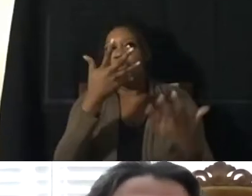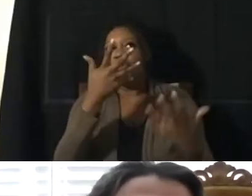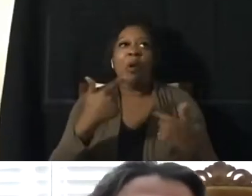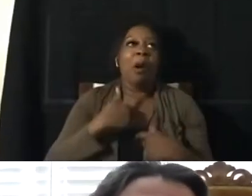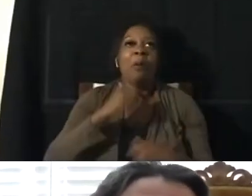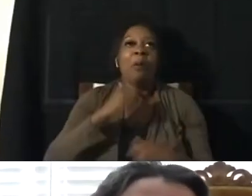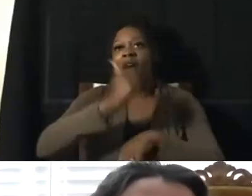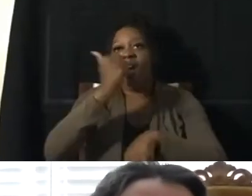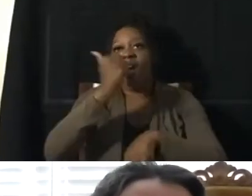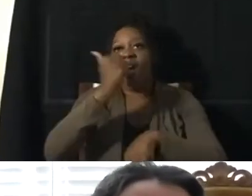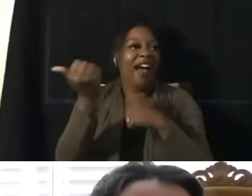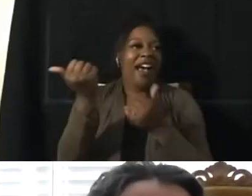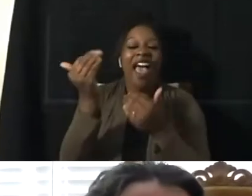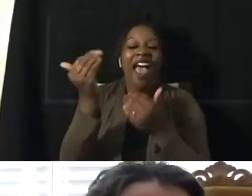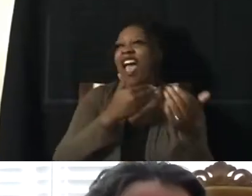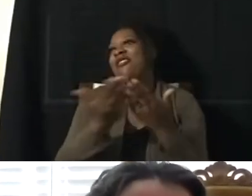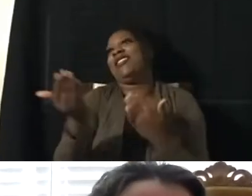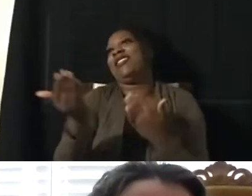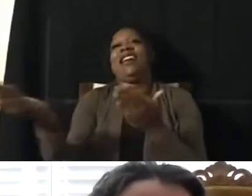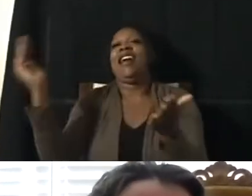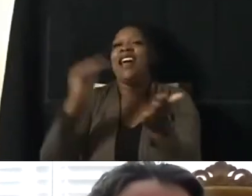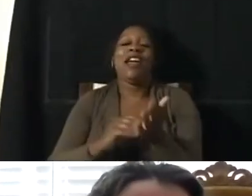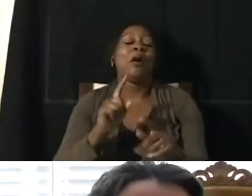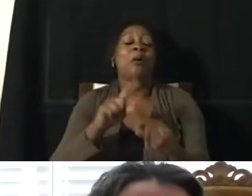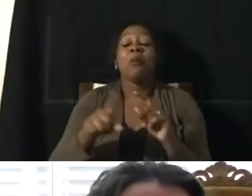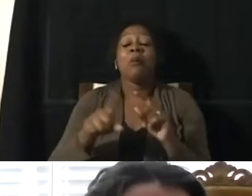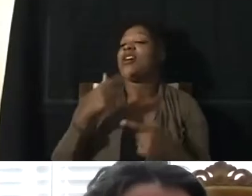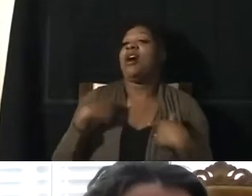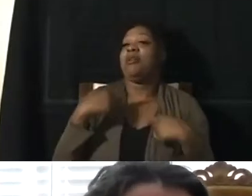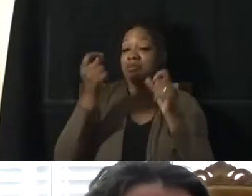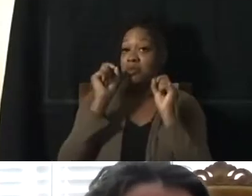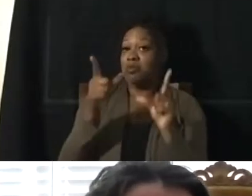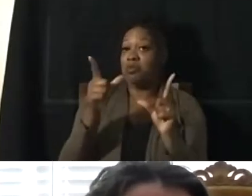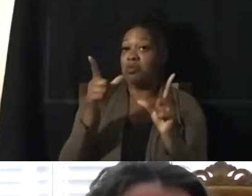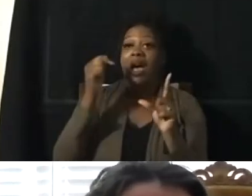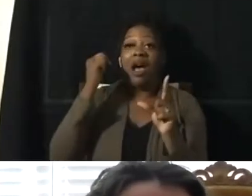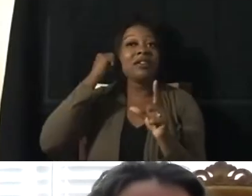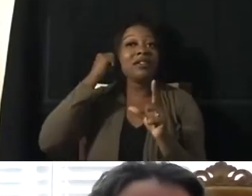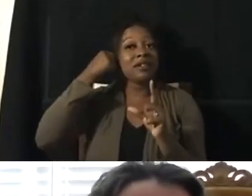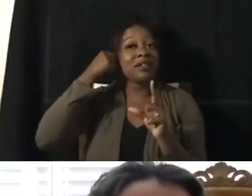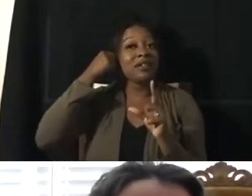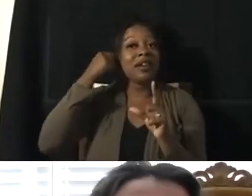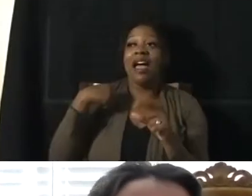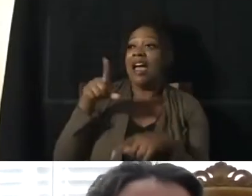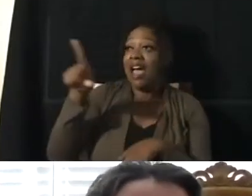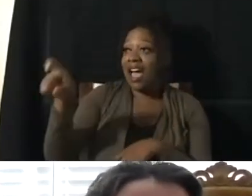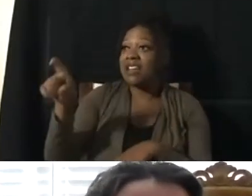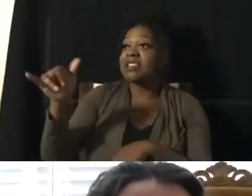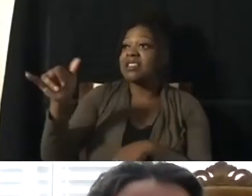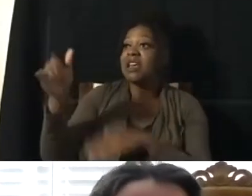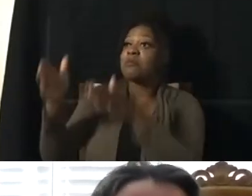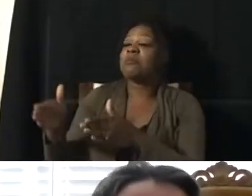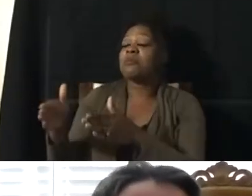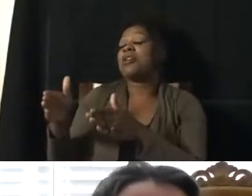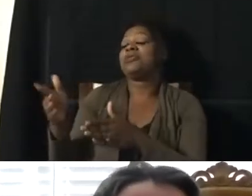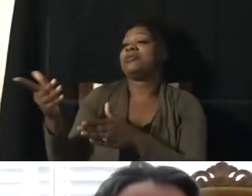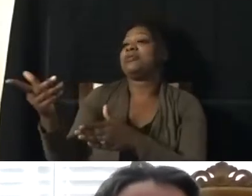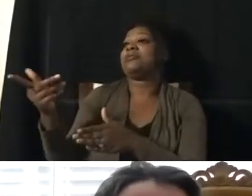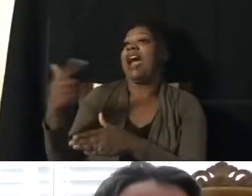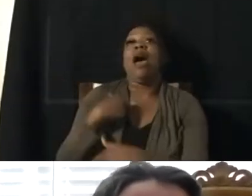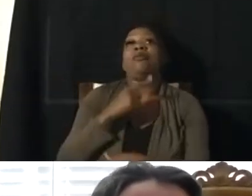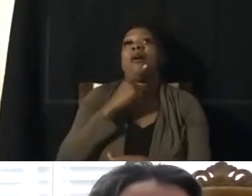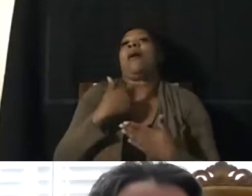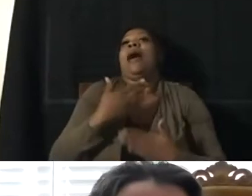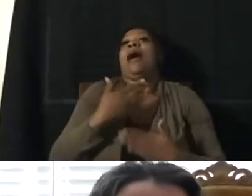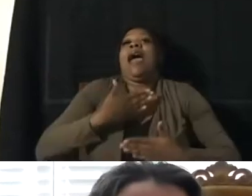I was really, really surprised, and actually told the person that I was working with that I was so happy. I was like, you know, there's